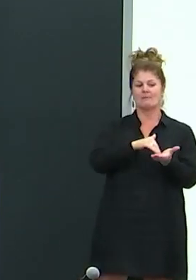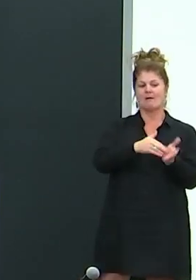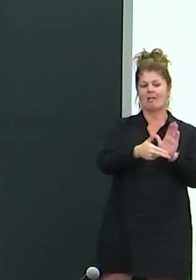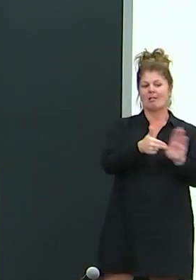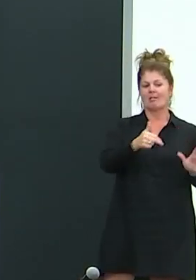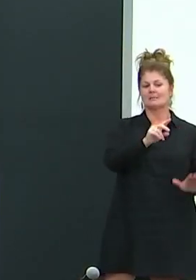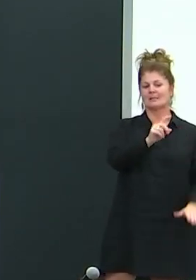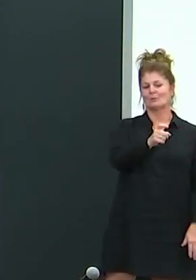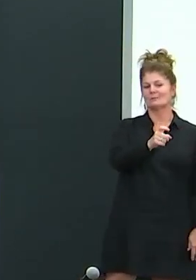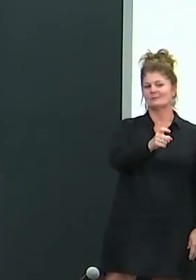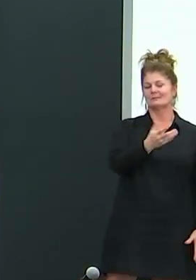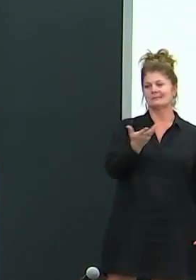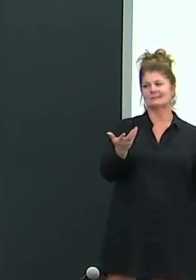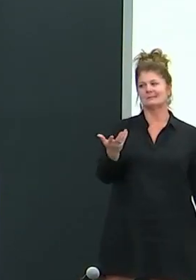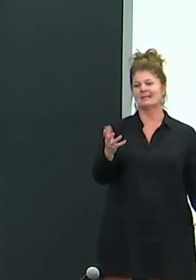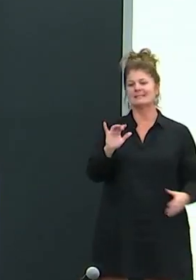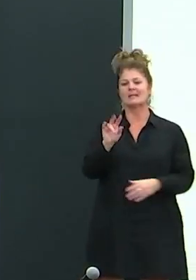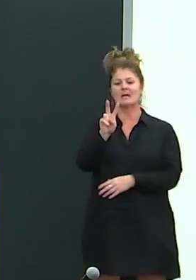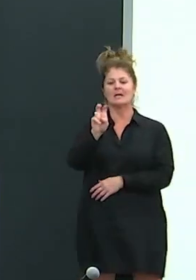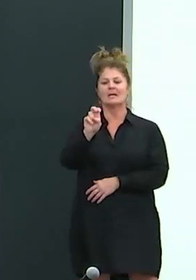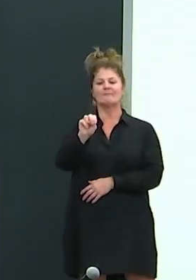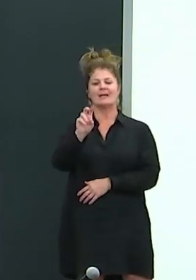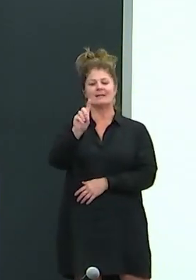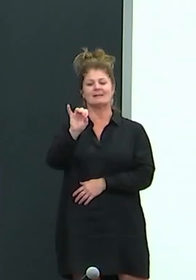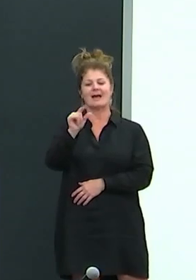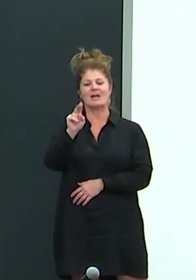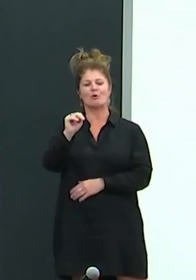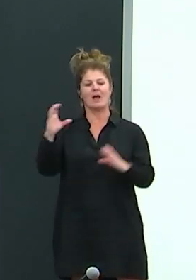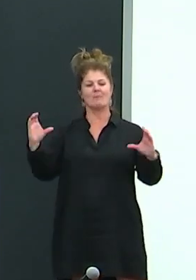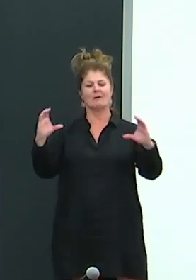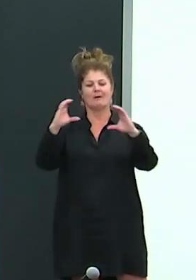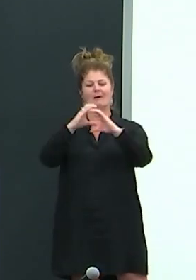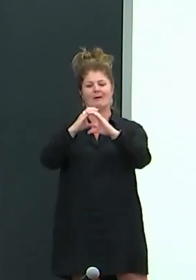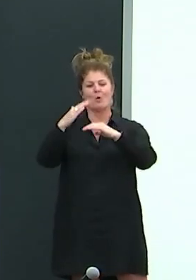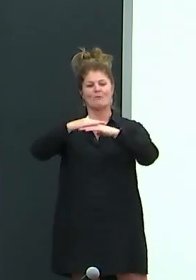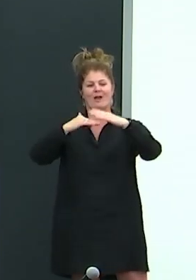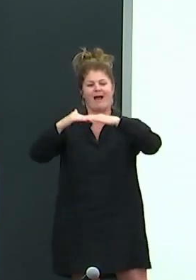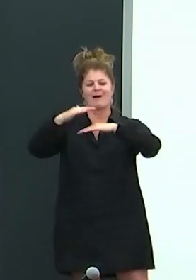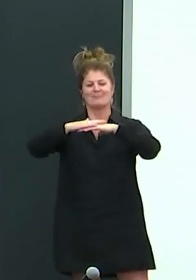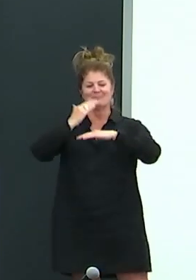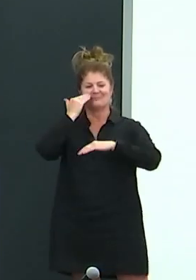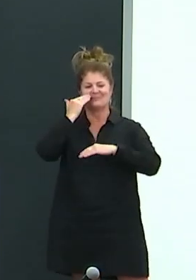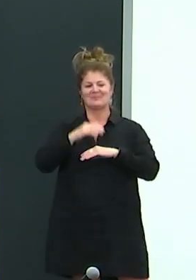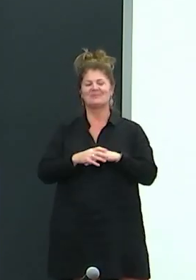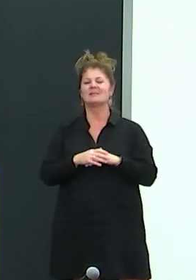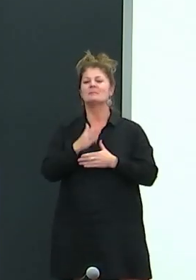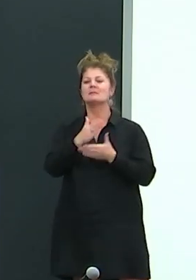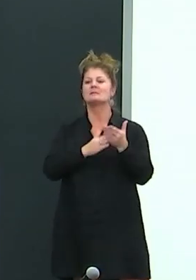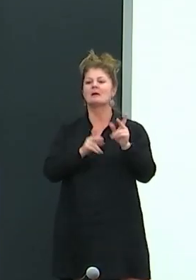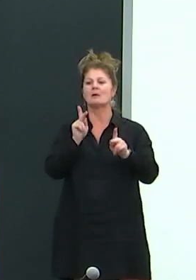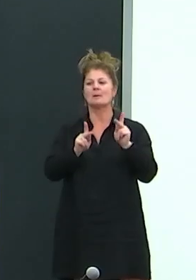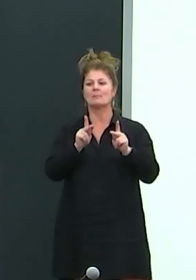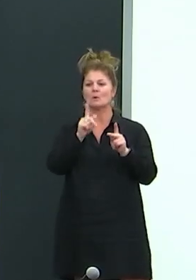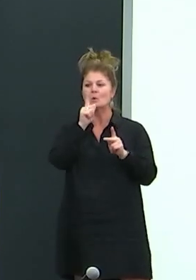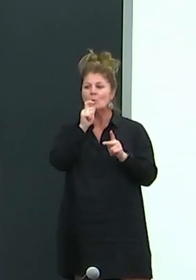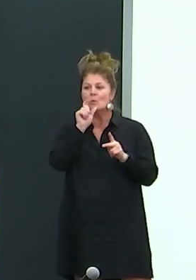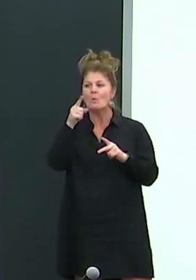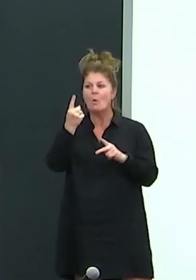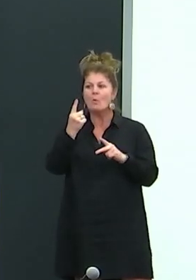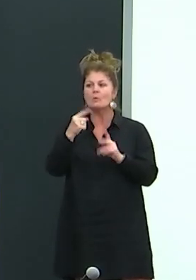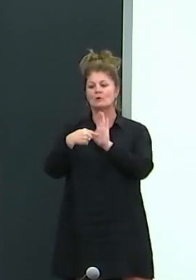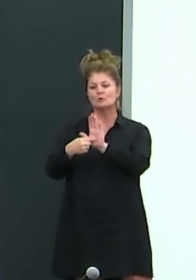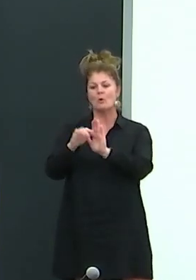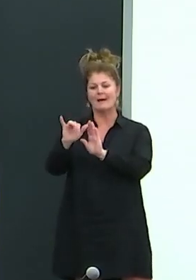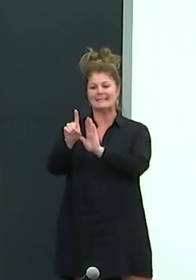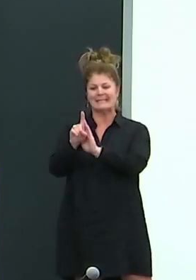bit of a Venn diagram where there's some overlap, but then there's people who only attribute their identity to one